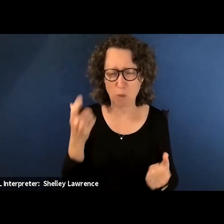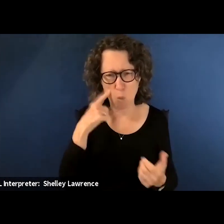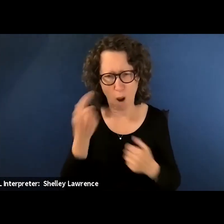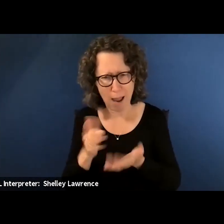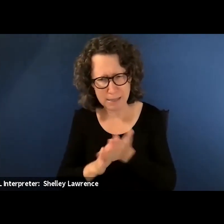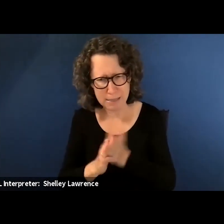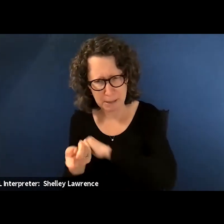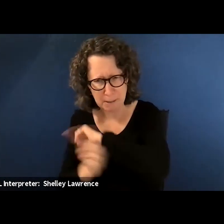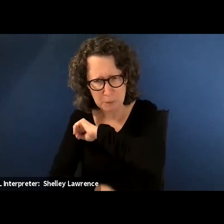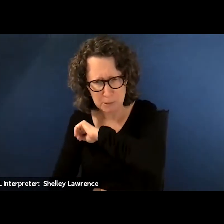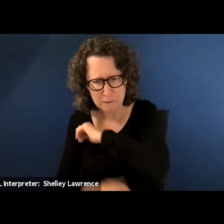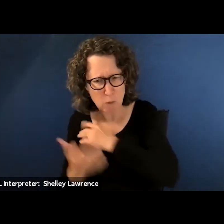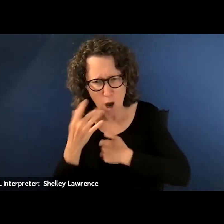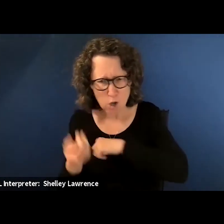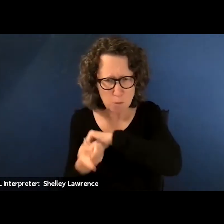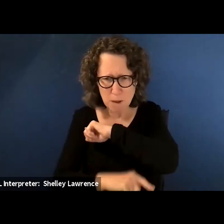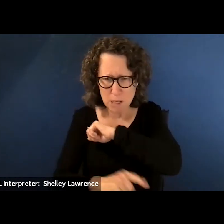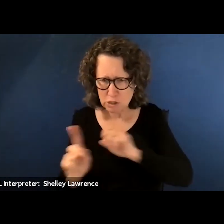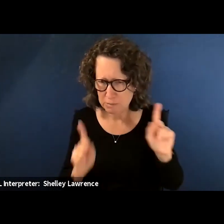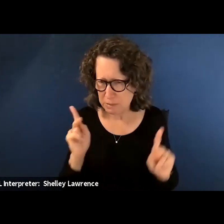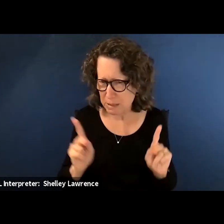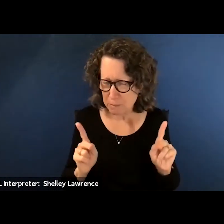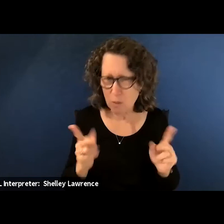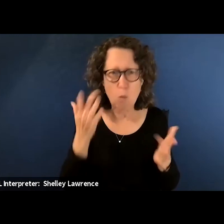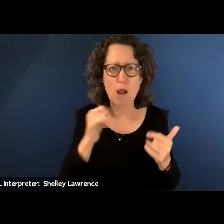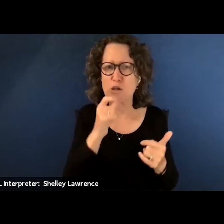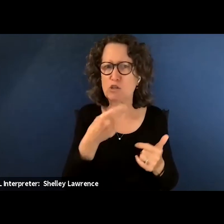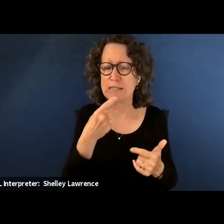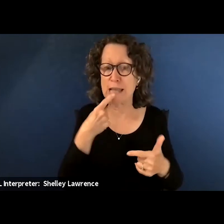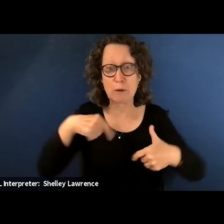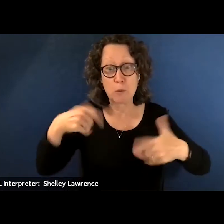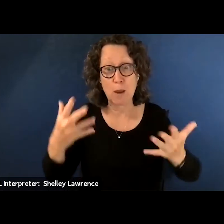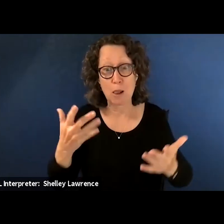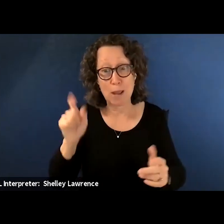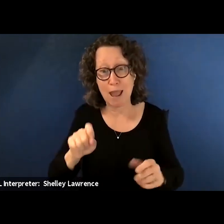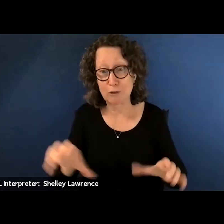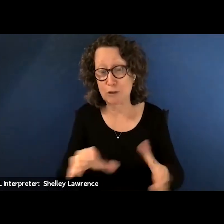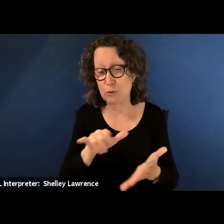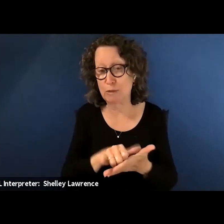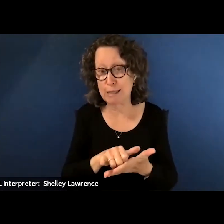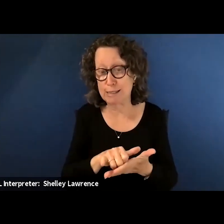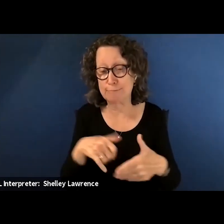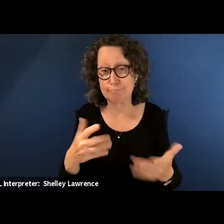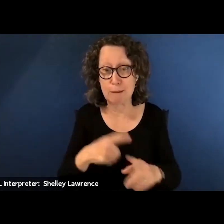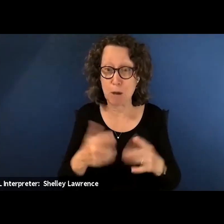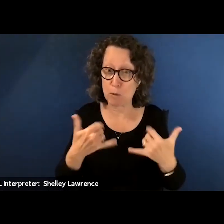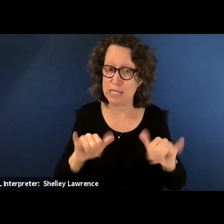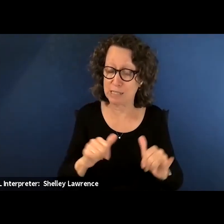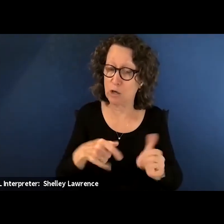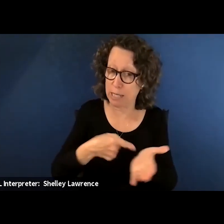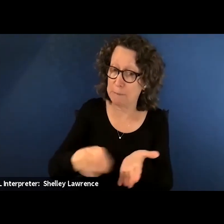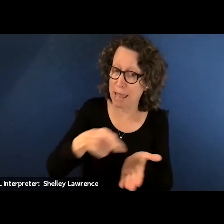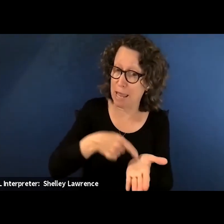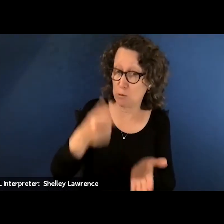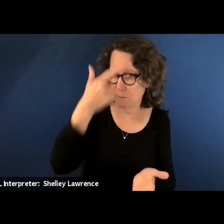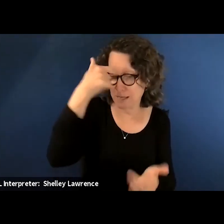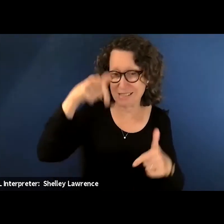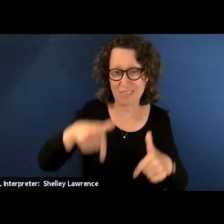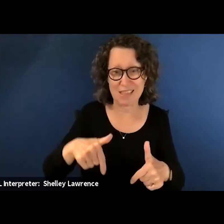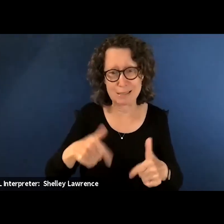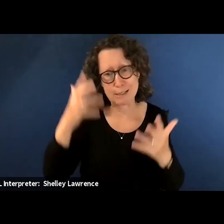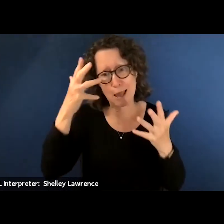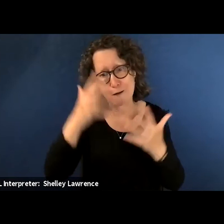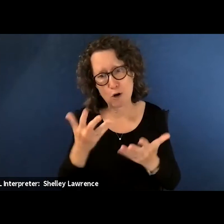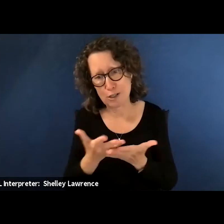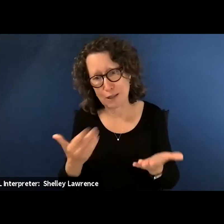punitive? Why are you punishing people? Why aren't you just saying, well, we have to do this, but we're still going to keep paying you because this is just an unfortunate